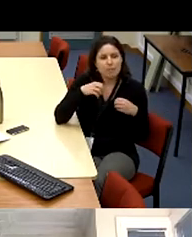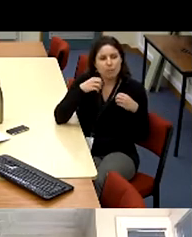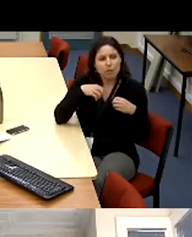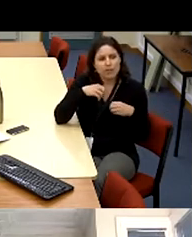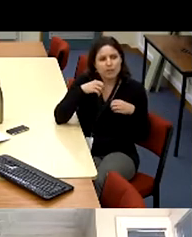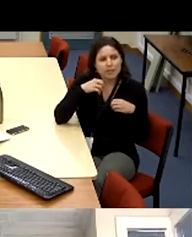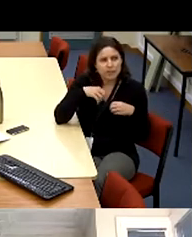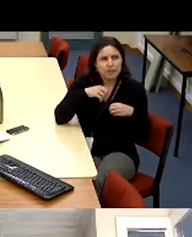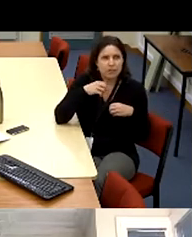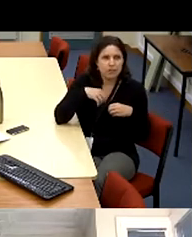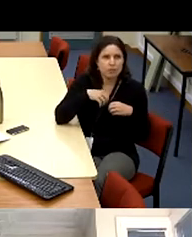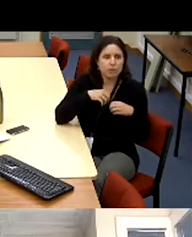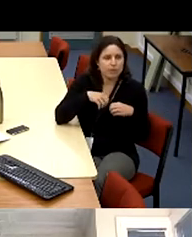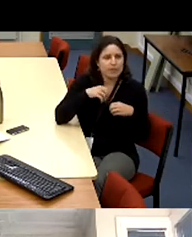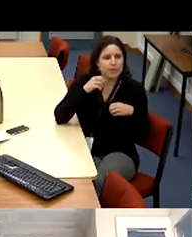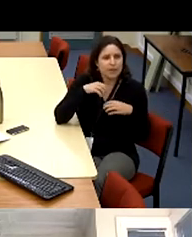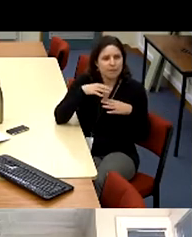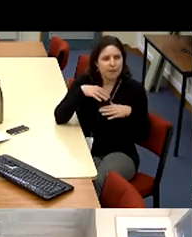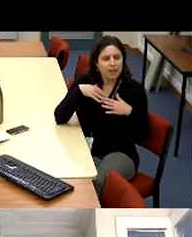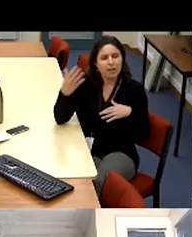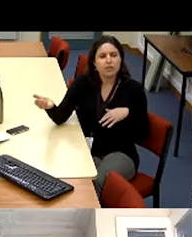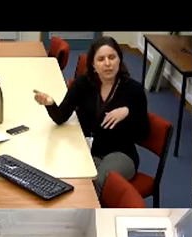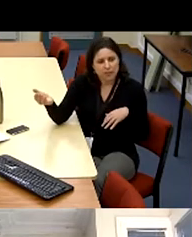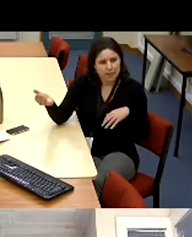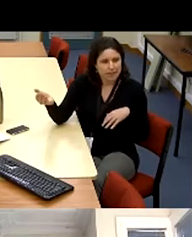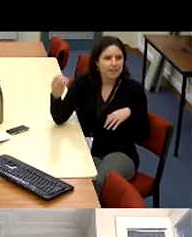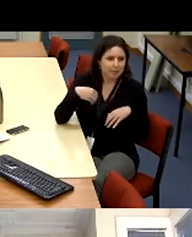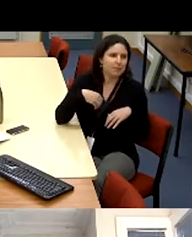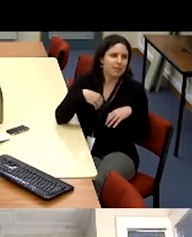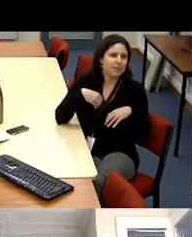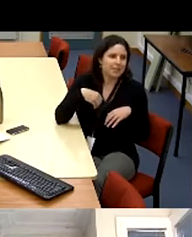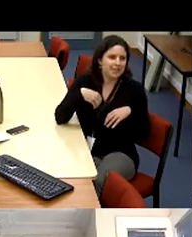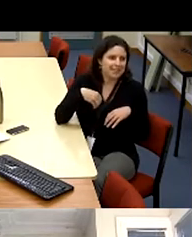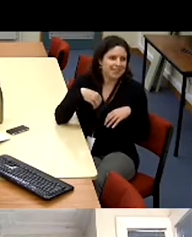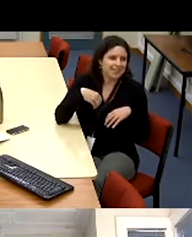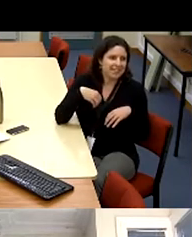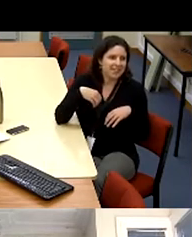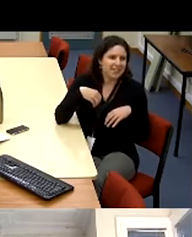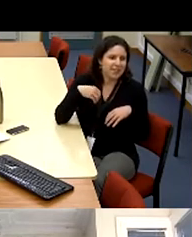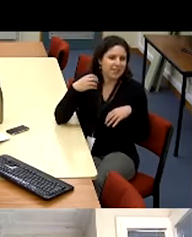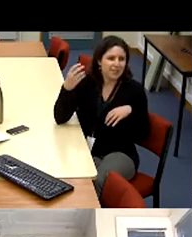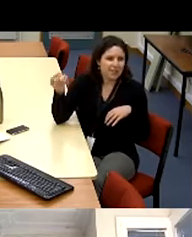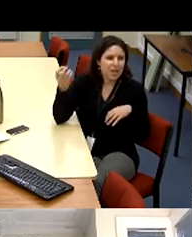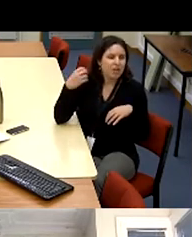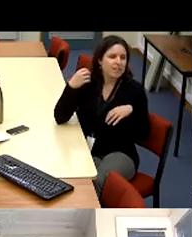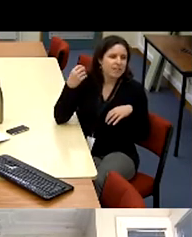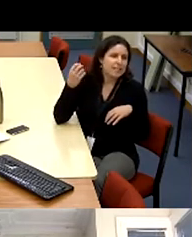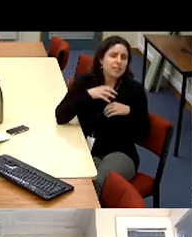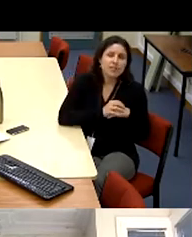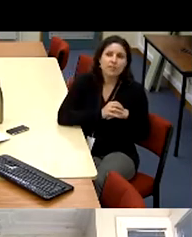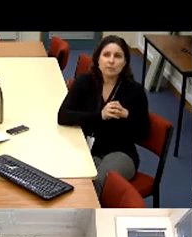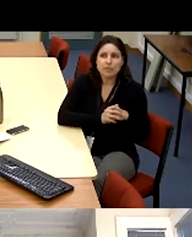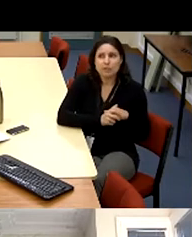nonetheless. But what they did struggle with is that they felt that other New Zealanders didn't see them as being New Zealanders. Right. And so